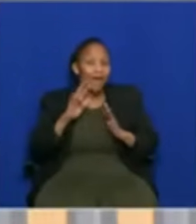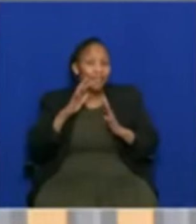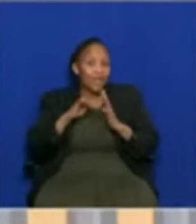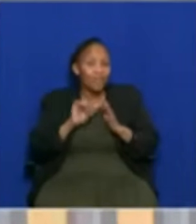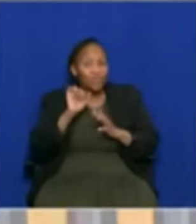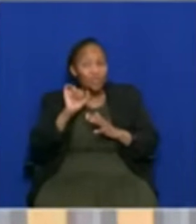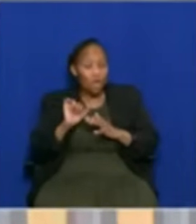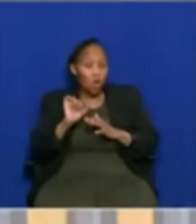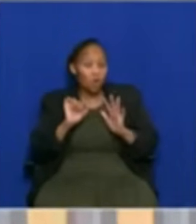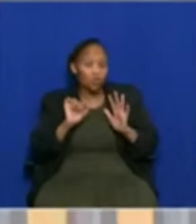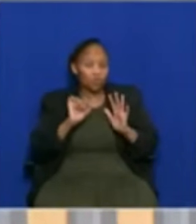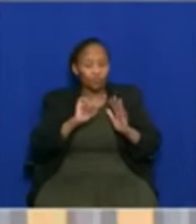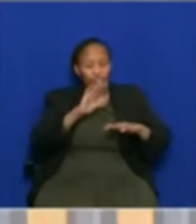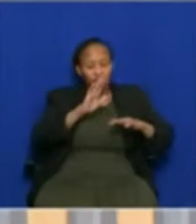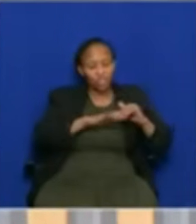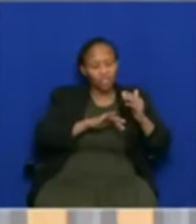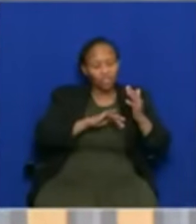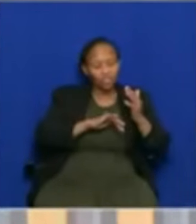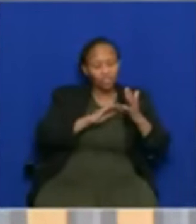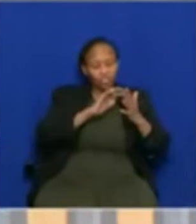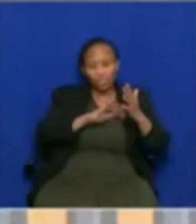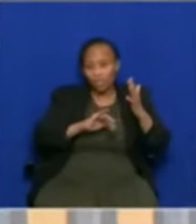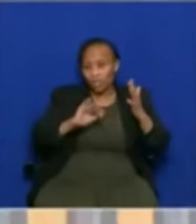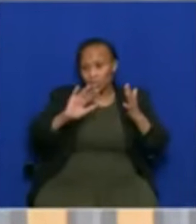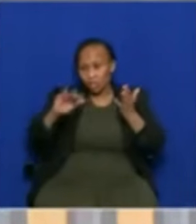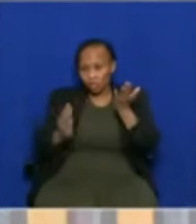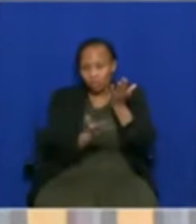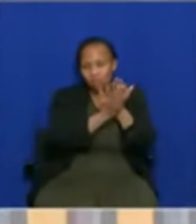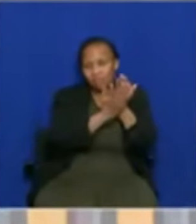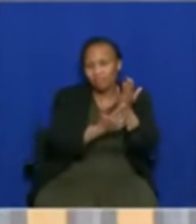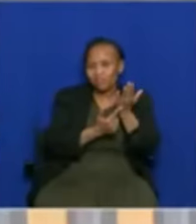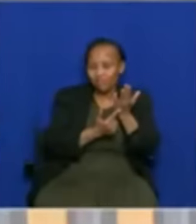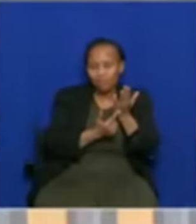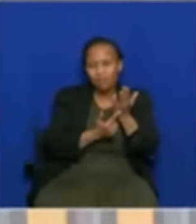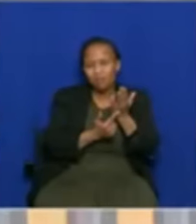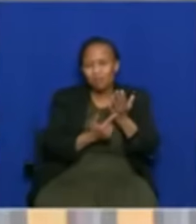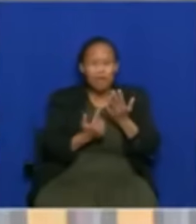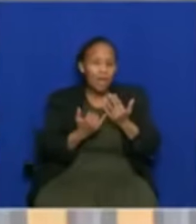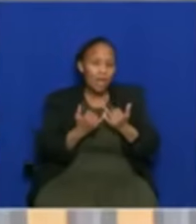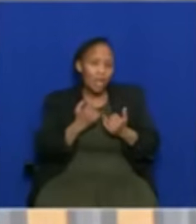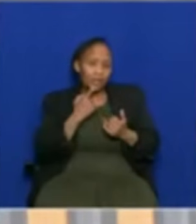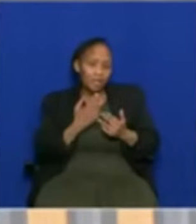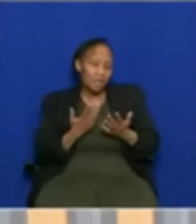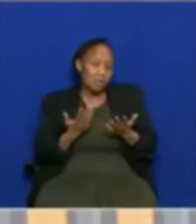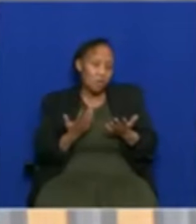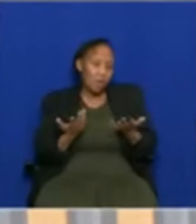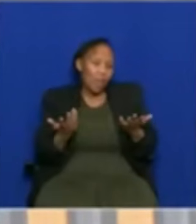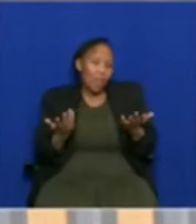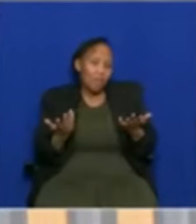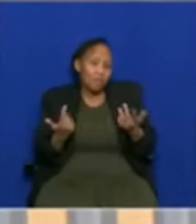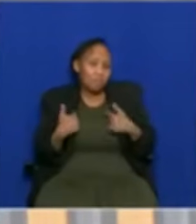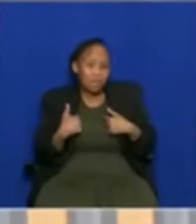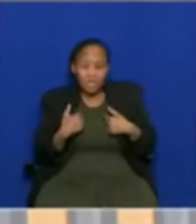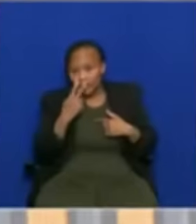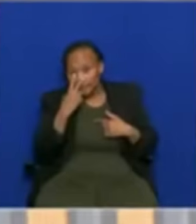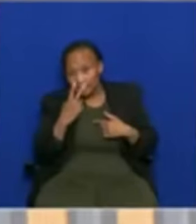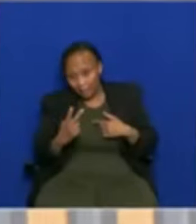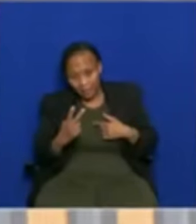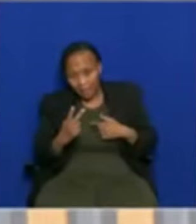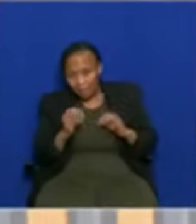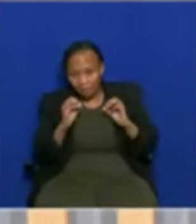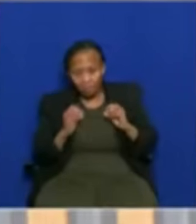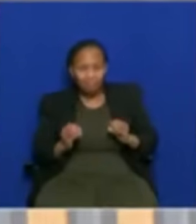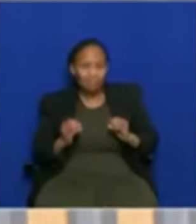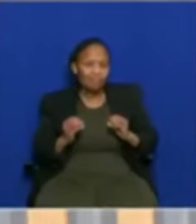to your affidavit, and then you say, well, I didn't see it. It's simply not good